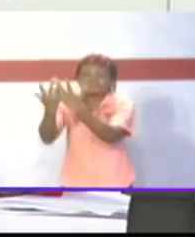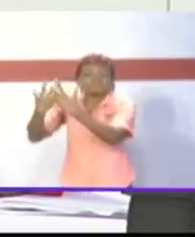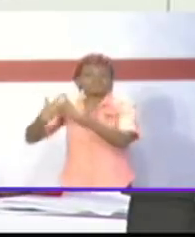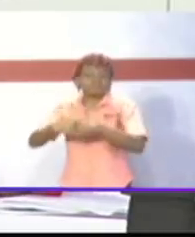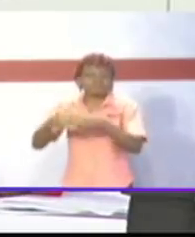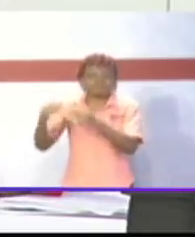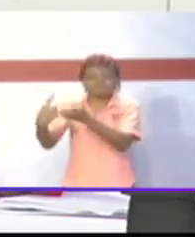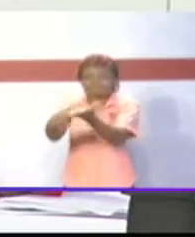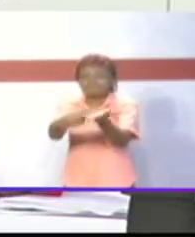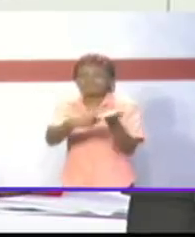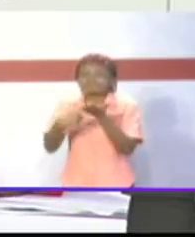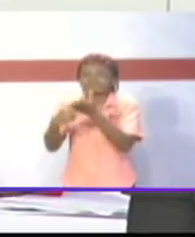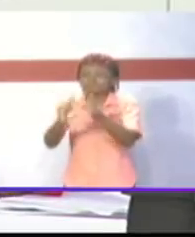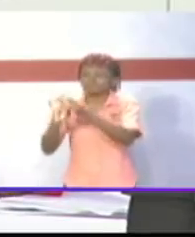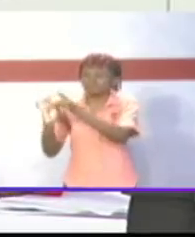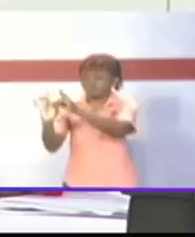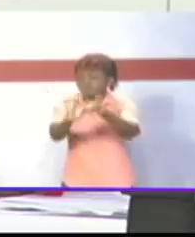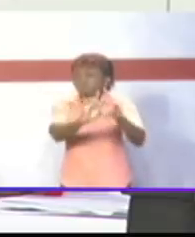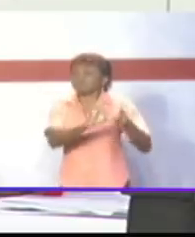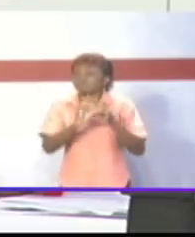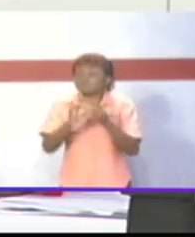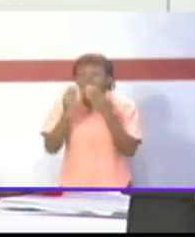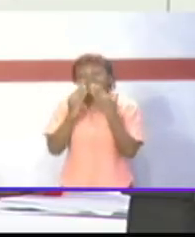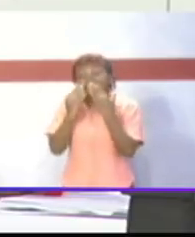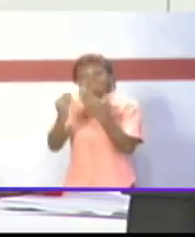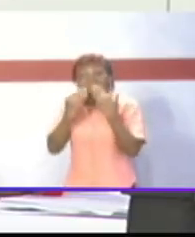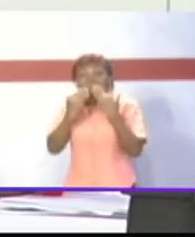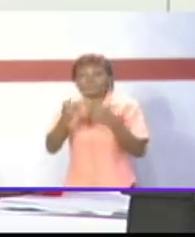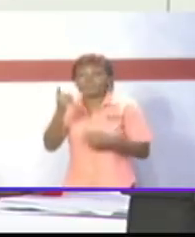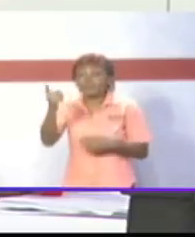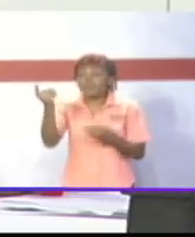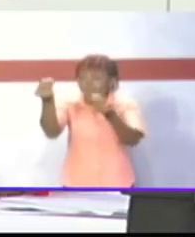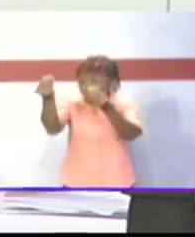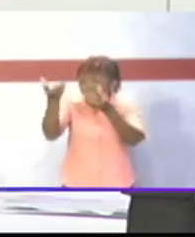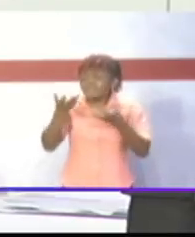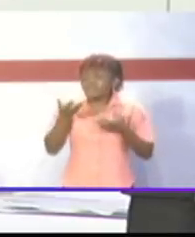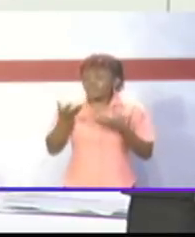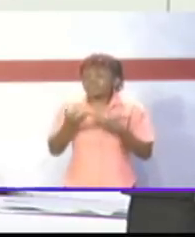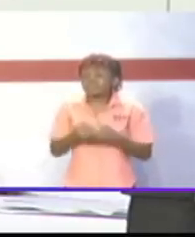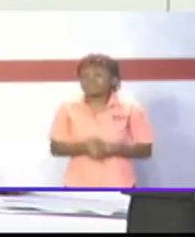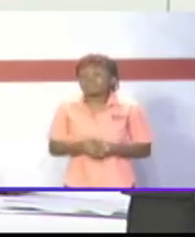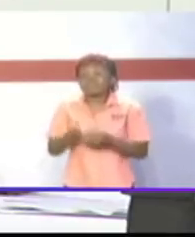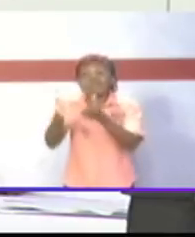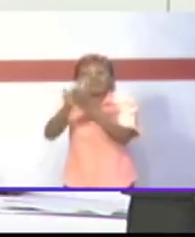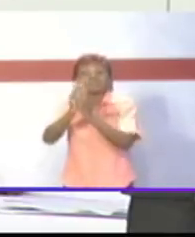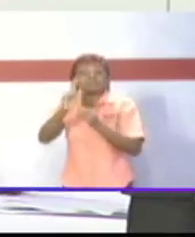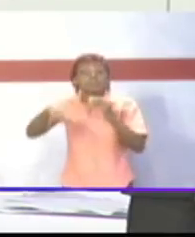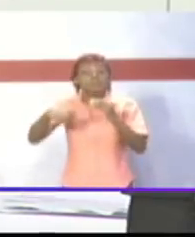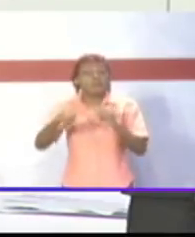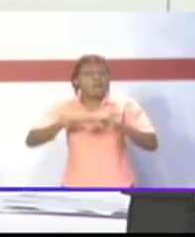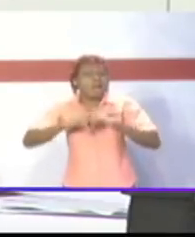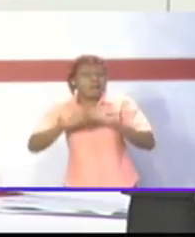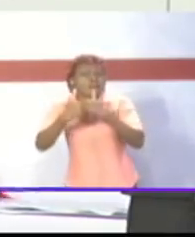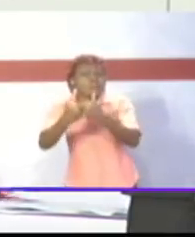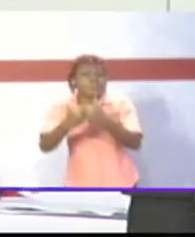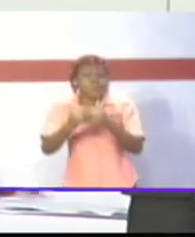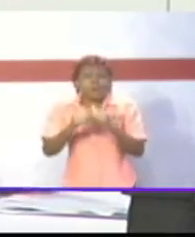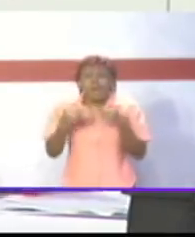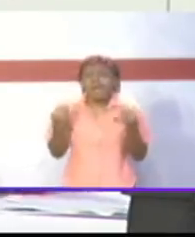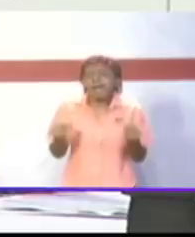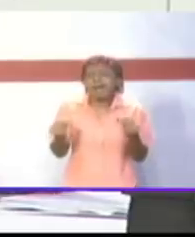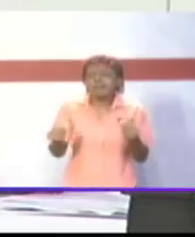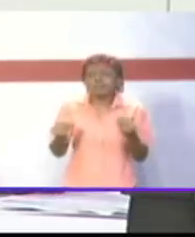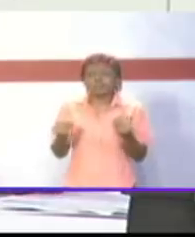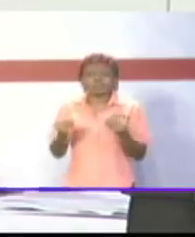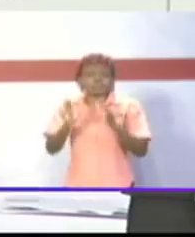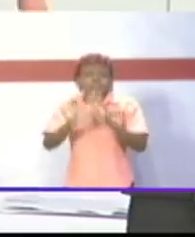the issue of patients accessing emergency care within a delayed time frame that is often deleterious to